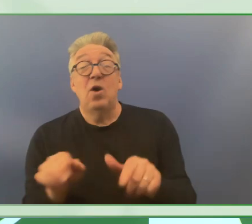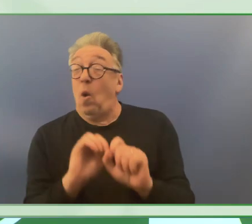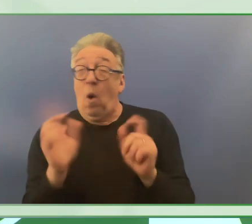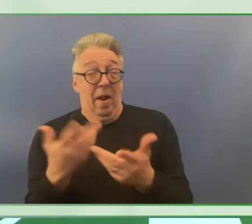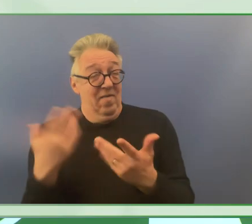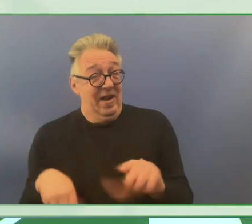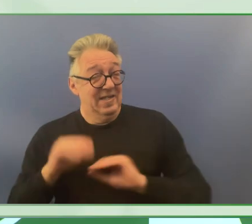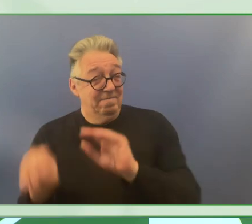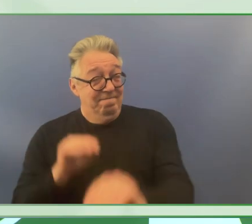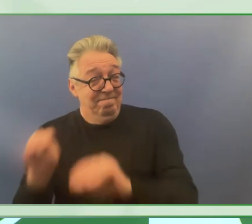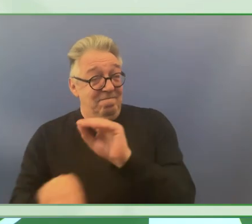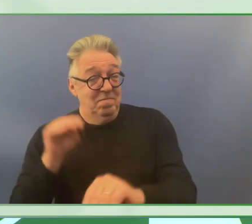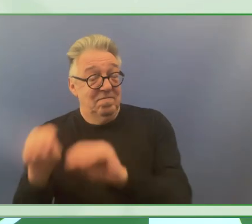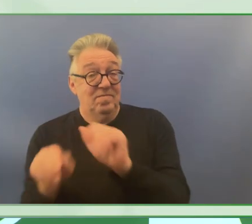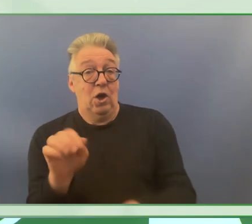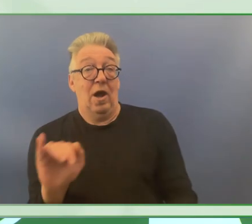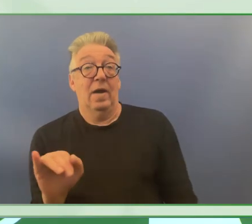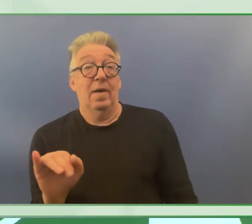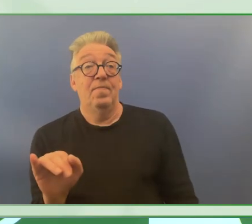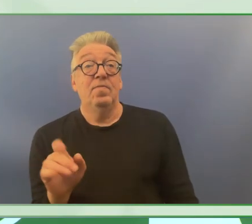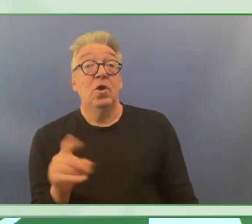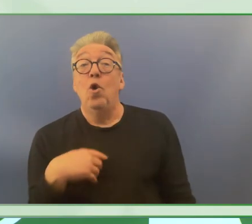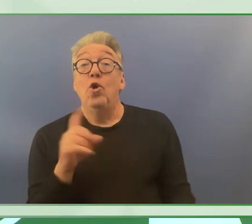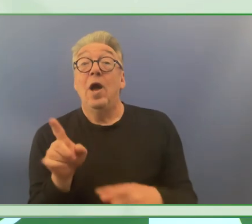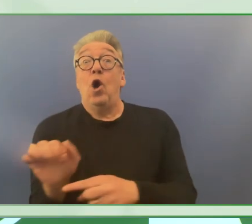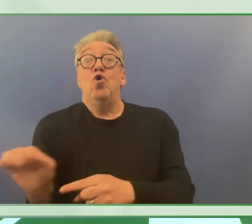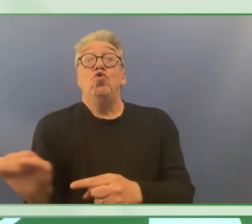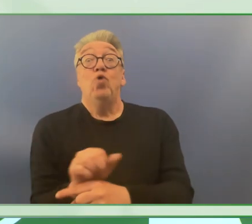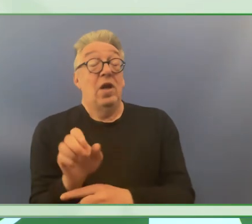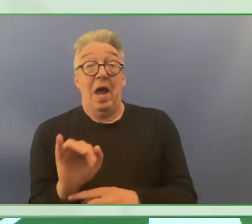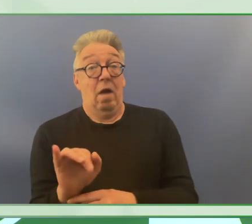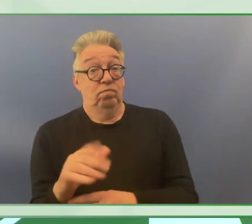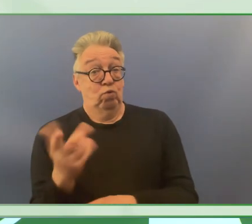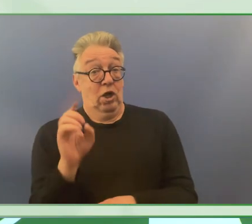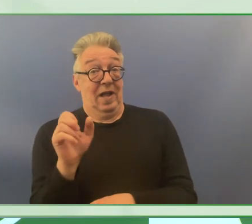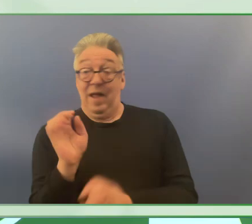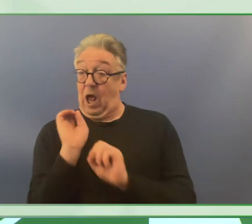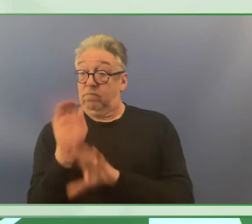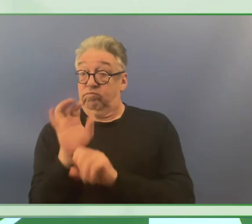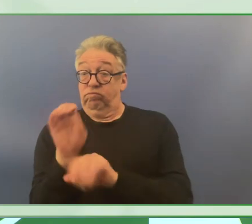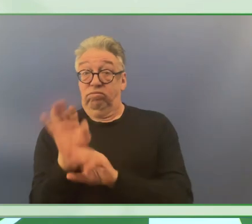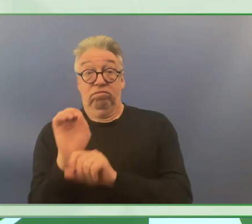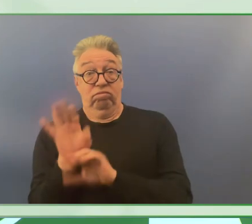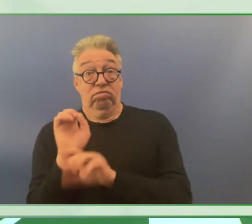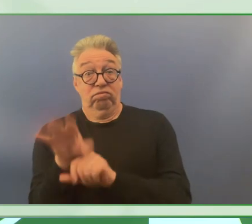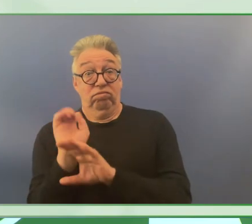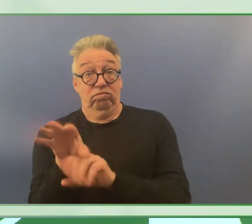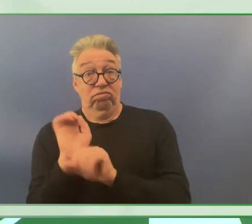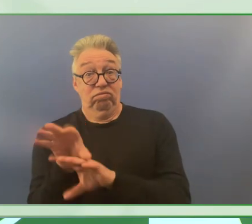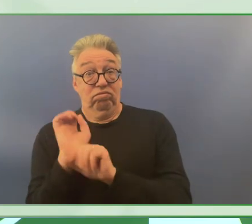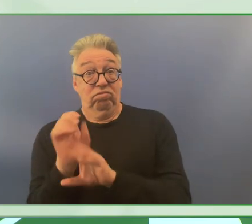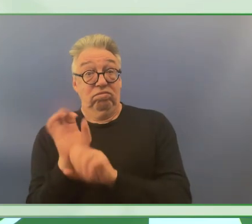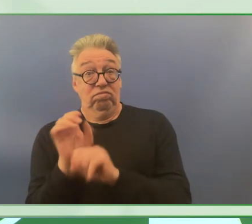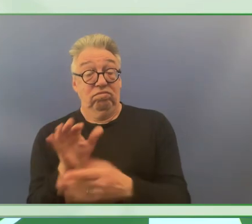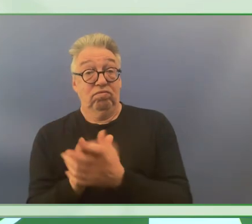say there was no need to train the AI. It was just to make these things accessible for the AI. So there was no need for new